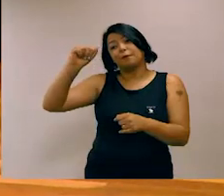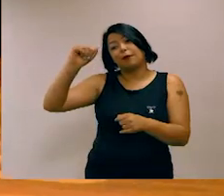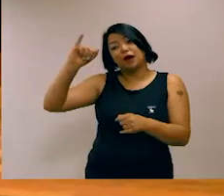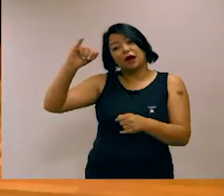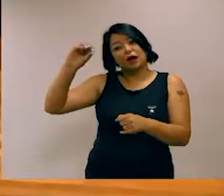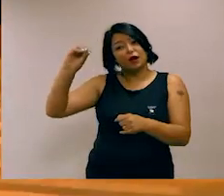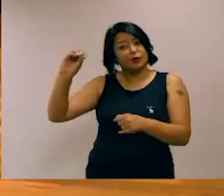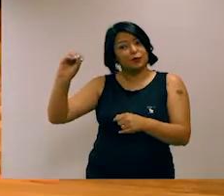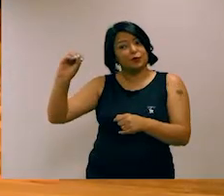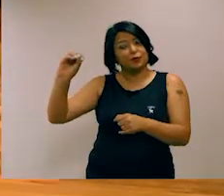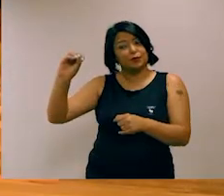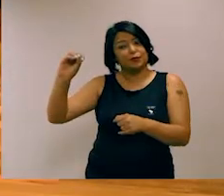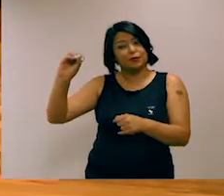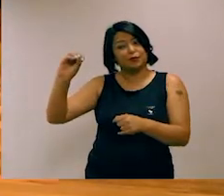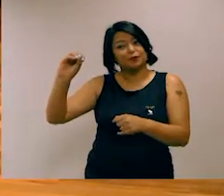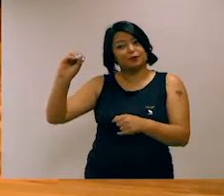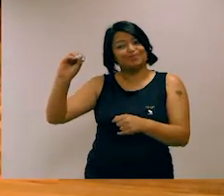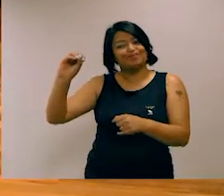May 22nd,